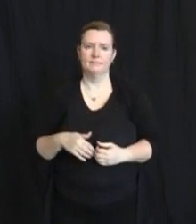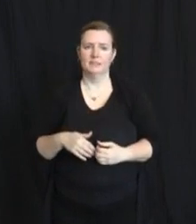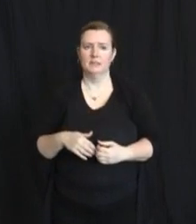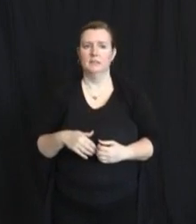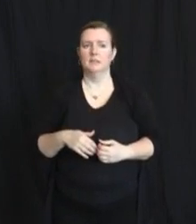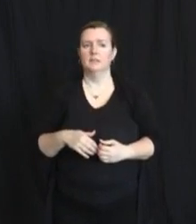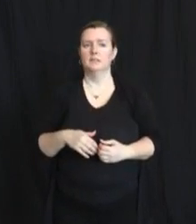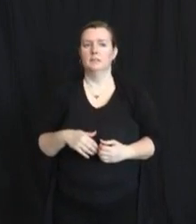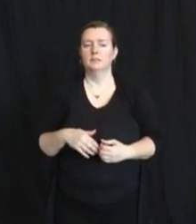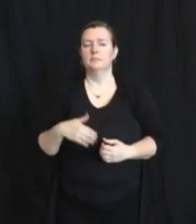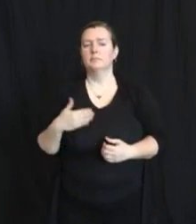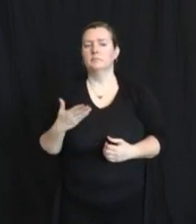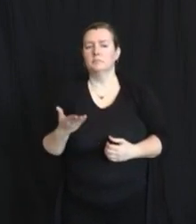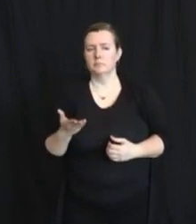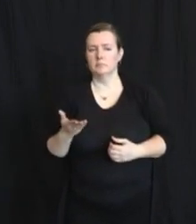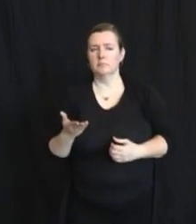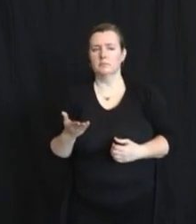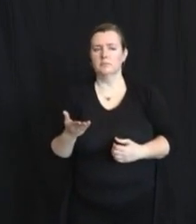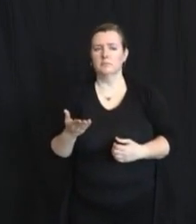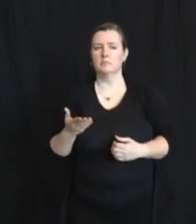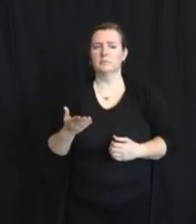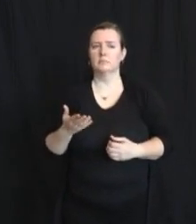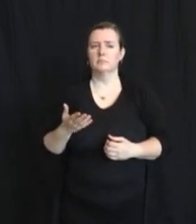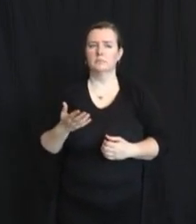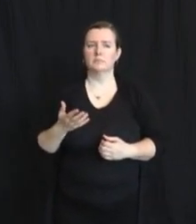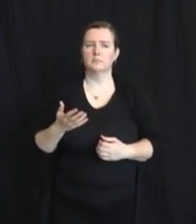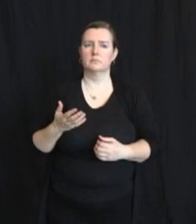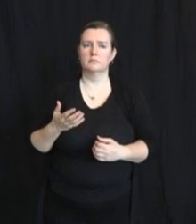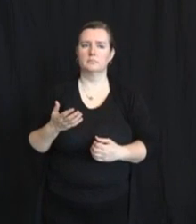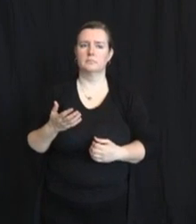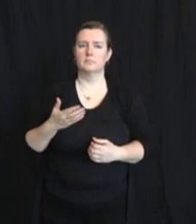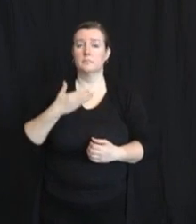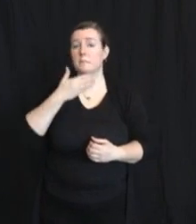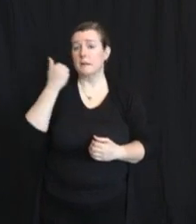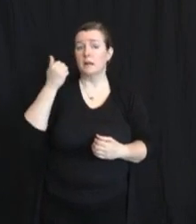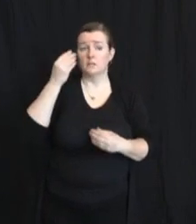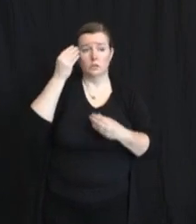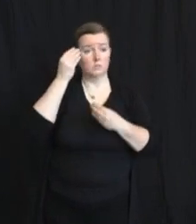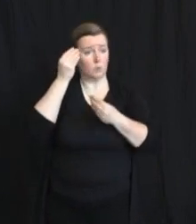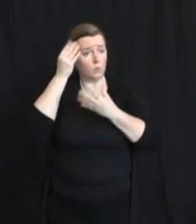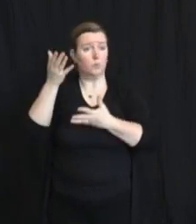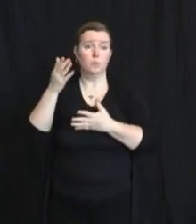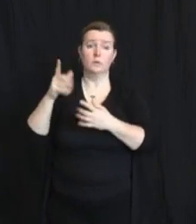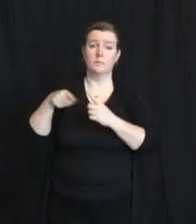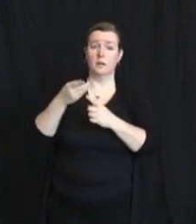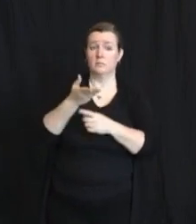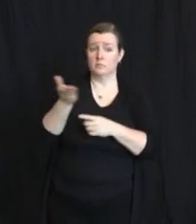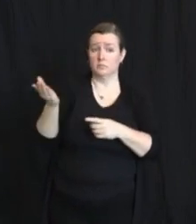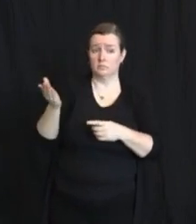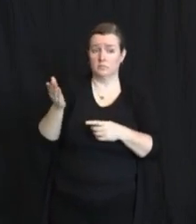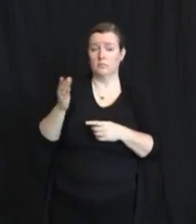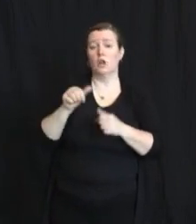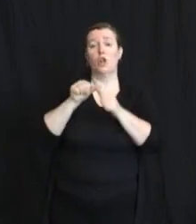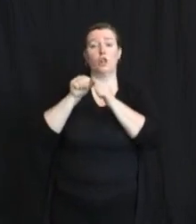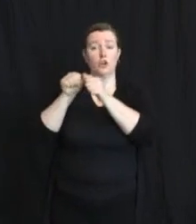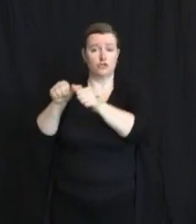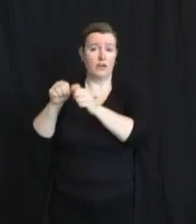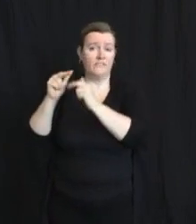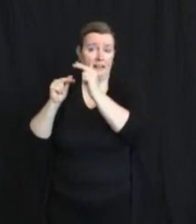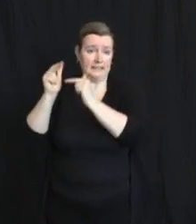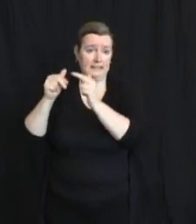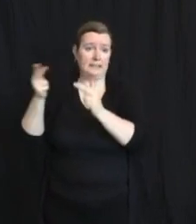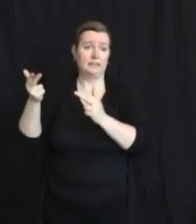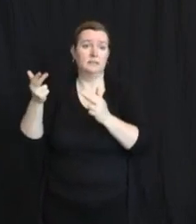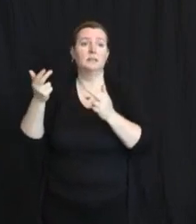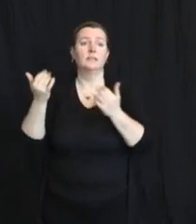receiving reconciled data from our long-term care facilities. And we are also starting to look at death certificates